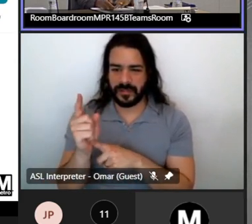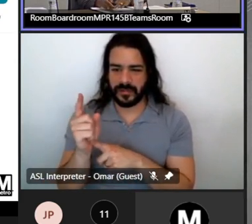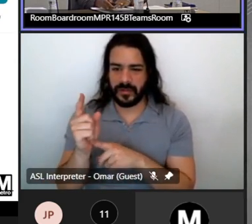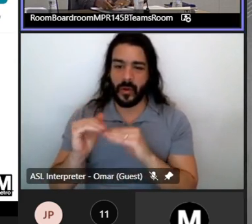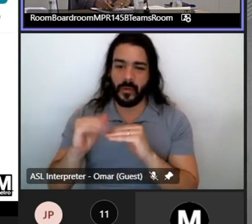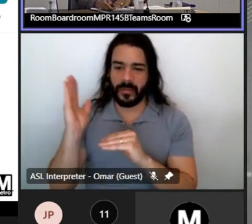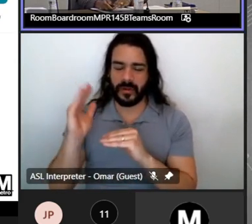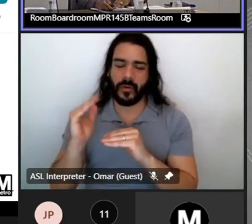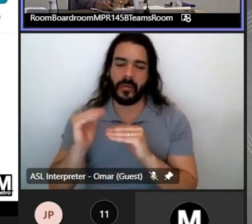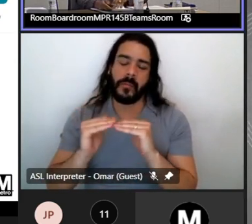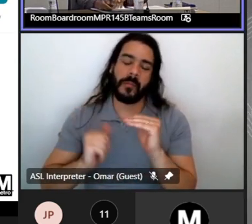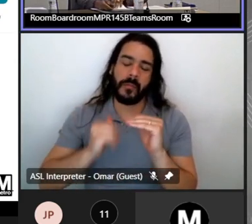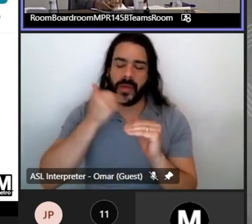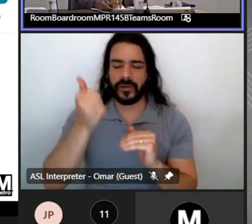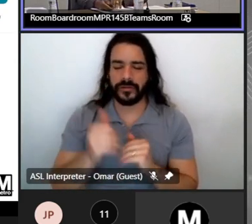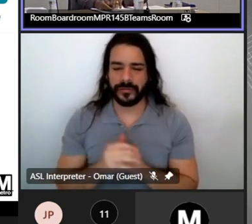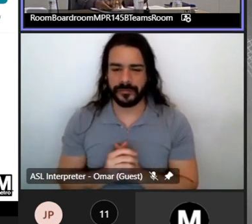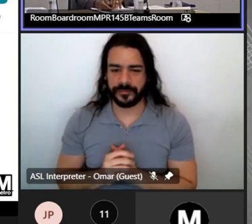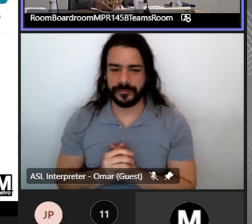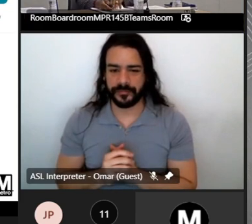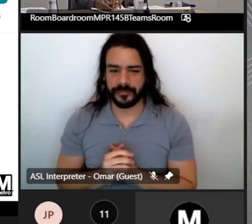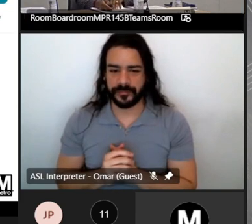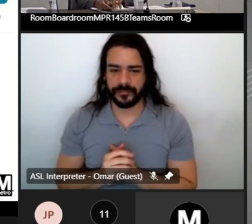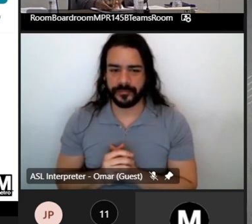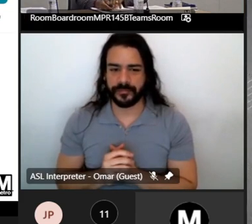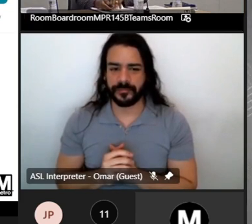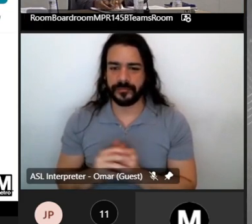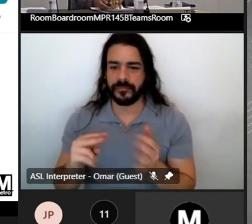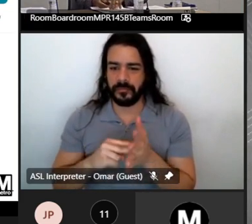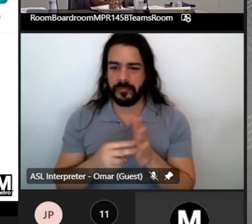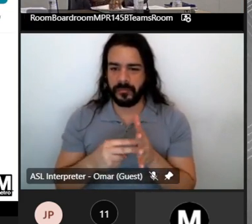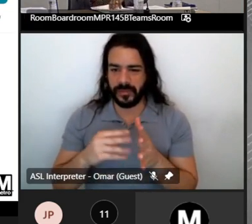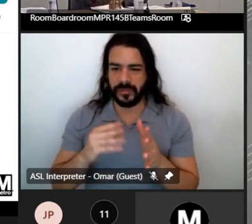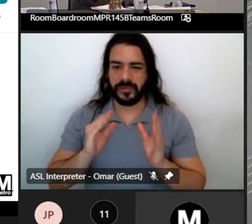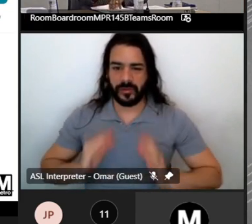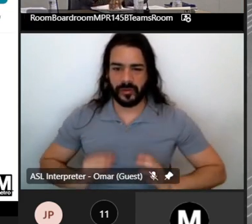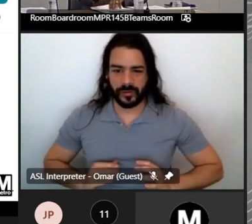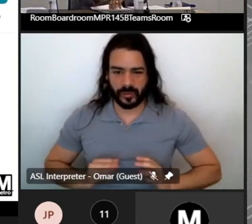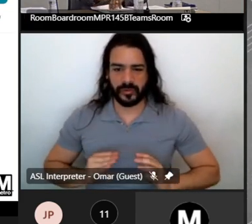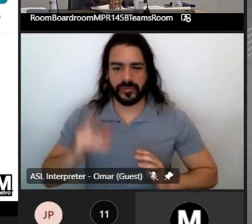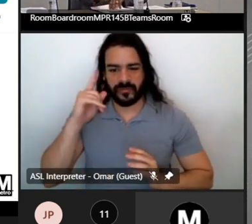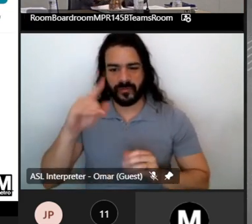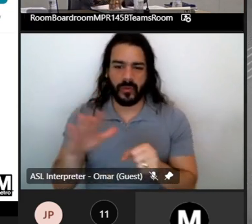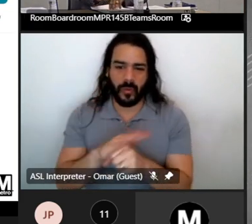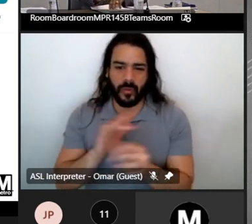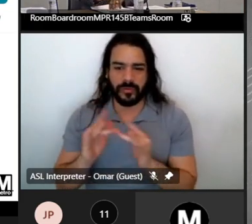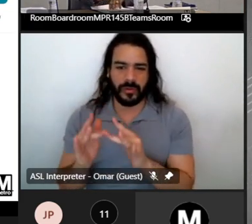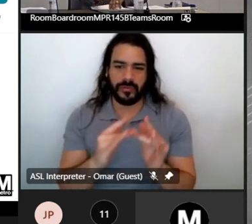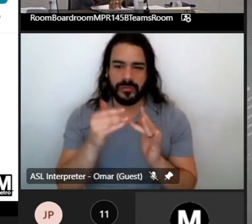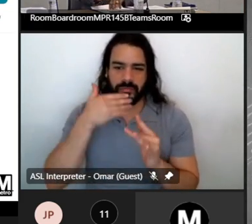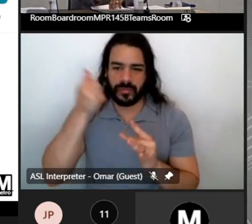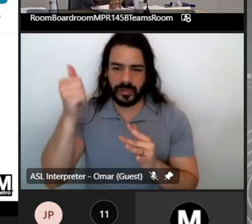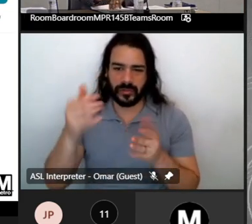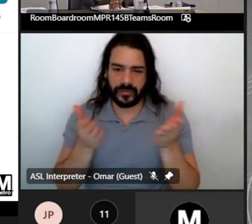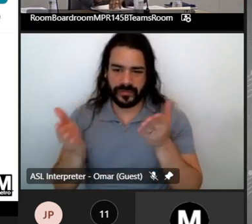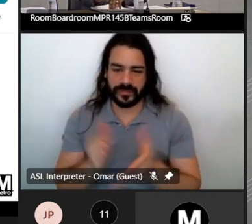better system-wide, benefiting customers across the entire network.